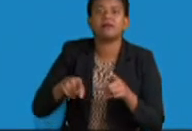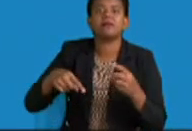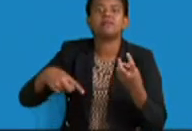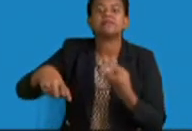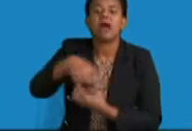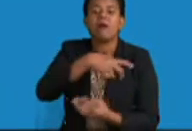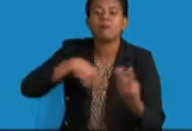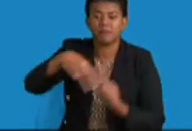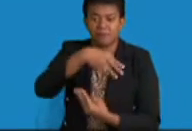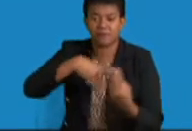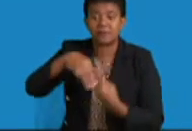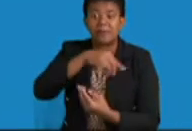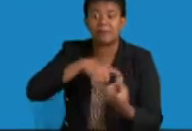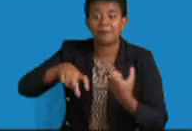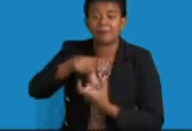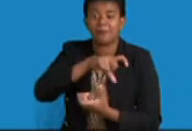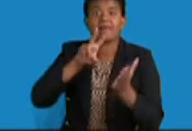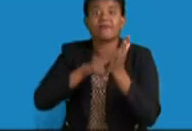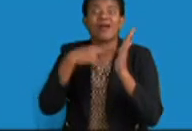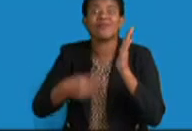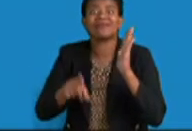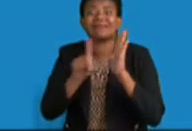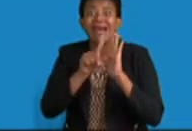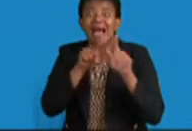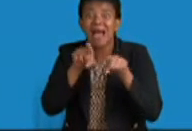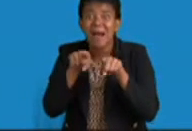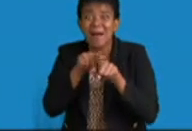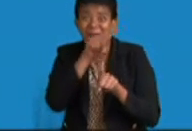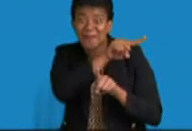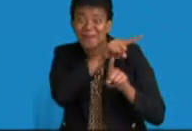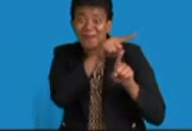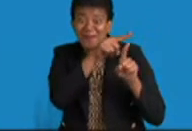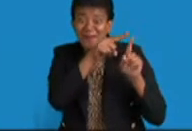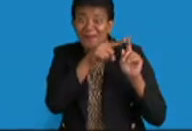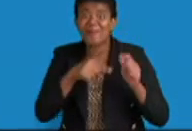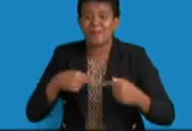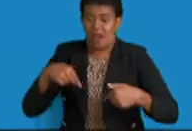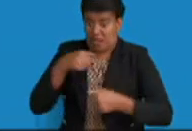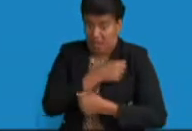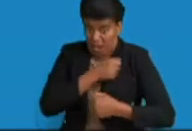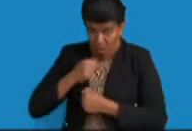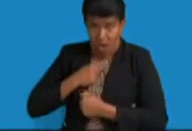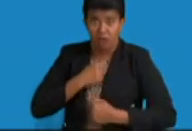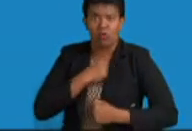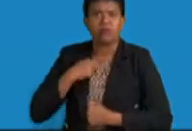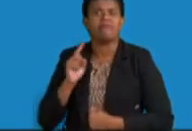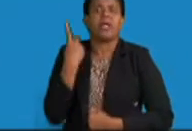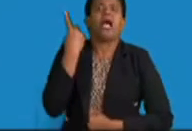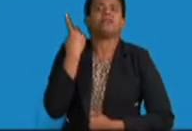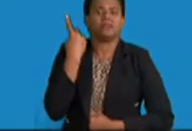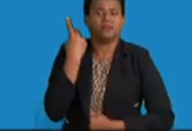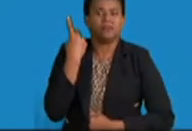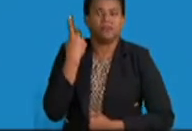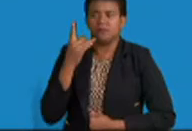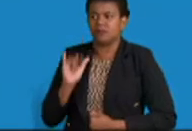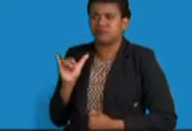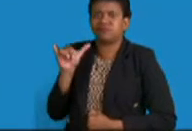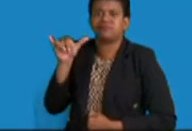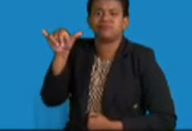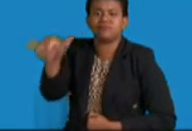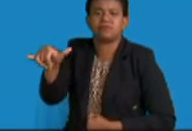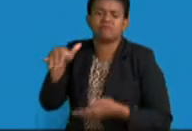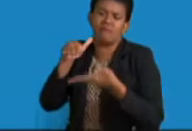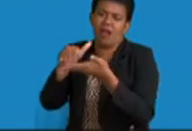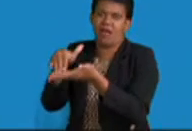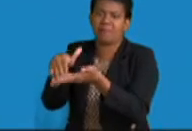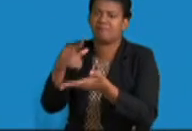Vanuatu 2015. Our soldiers were the first to arrive and do relief work.